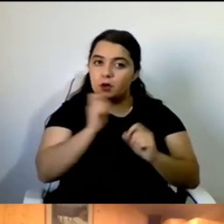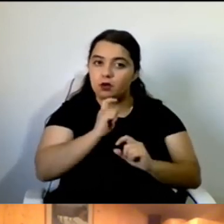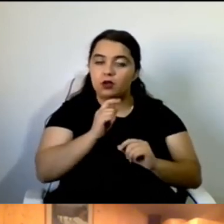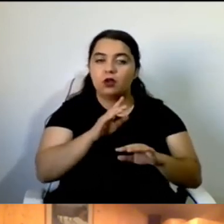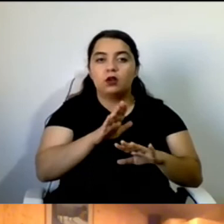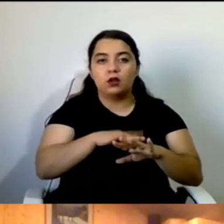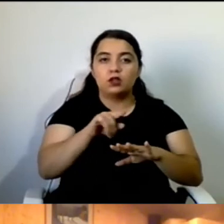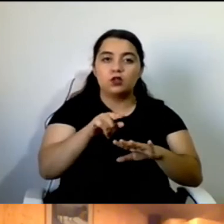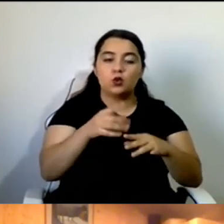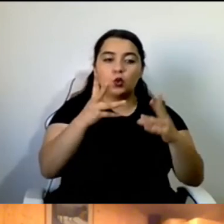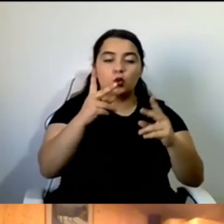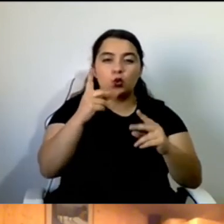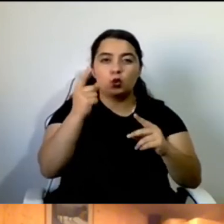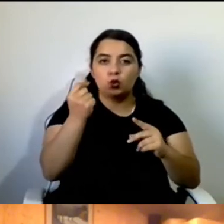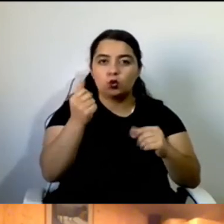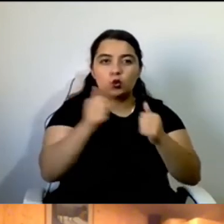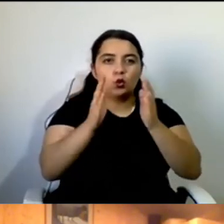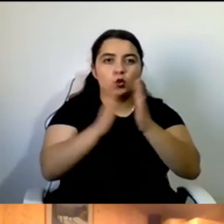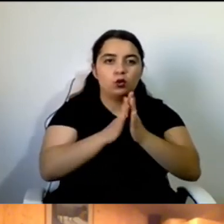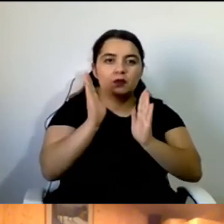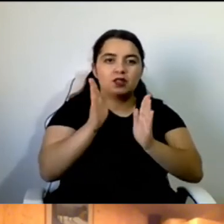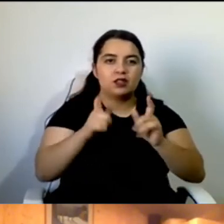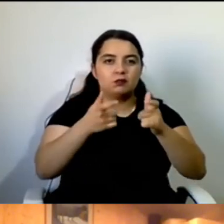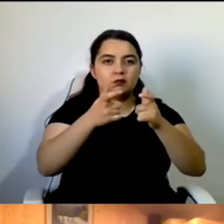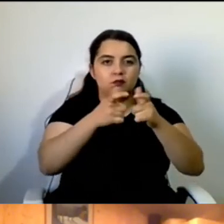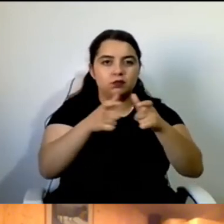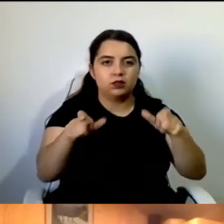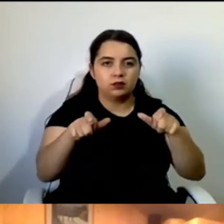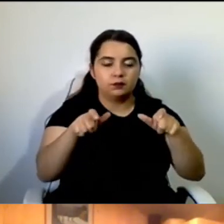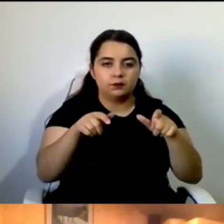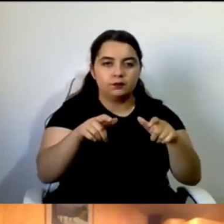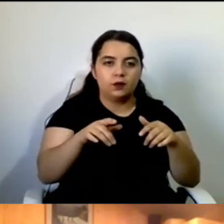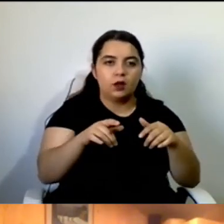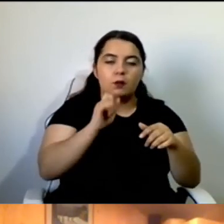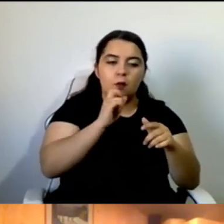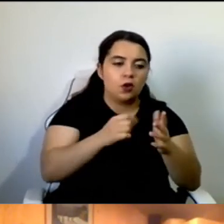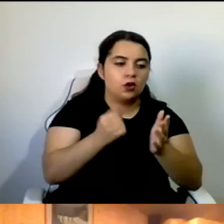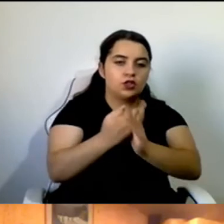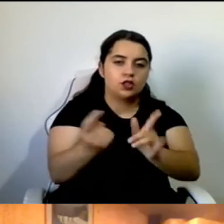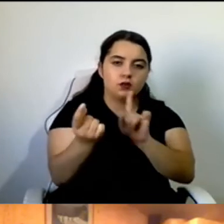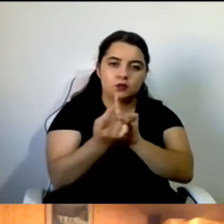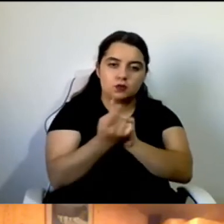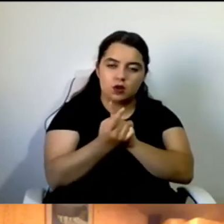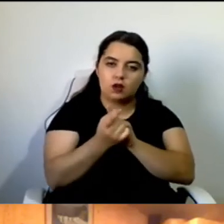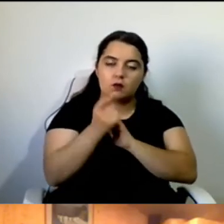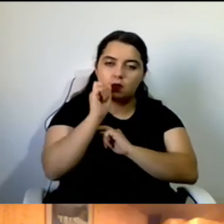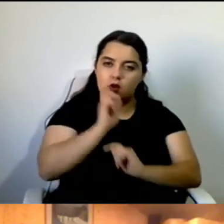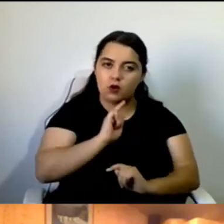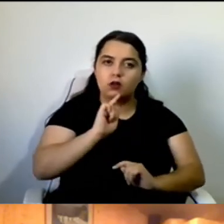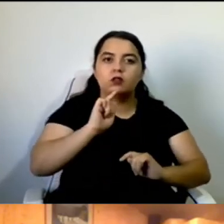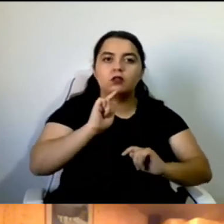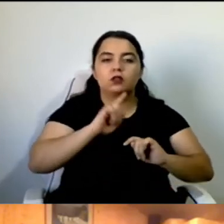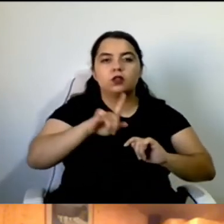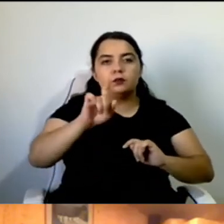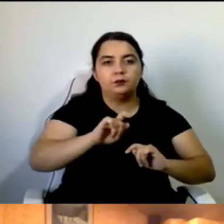disabilities, they can have personal assistance. They would have it through supported decision making.